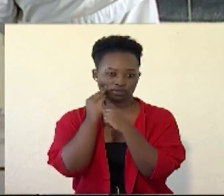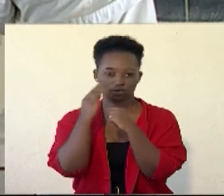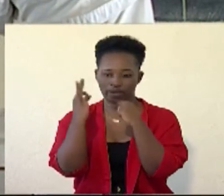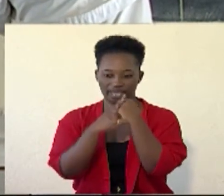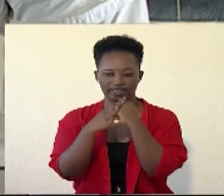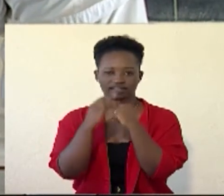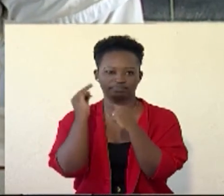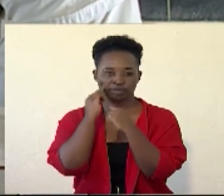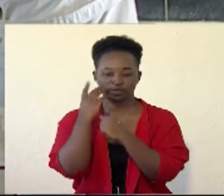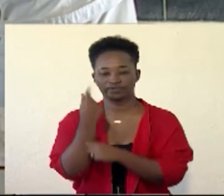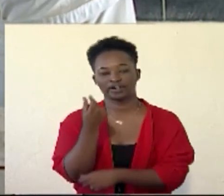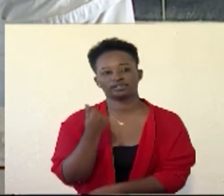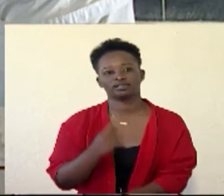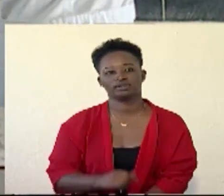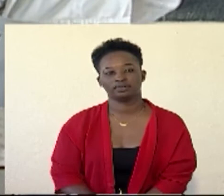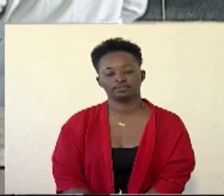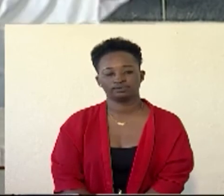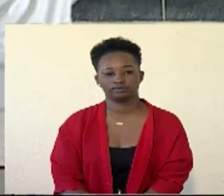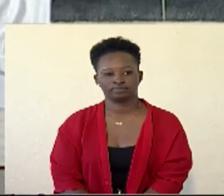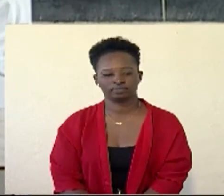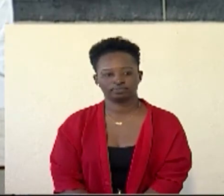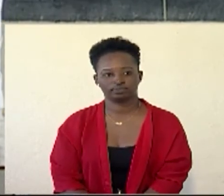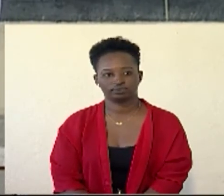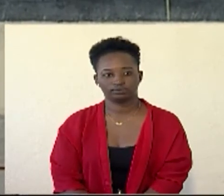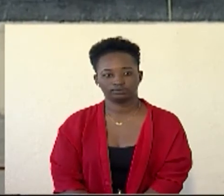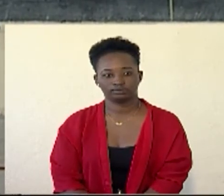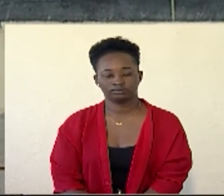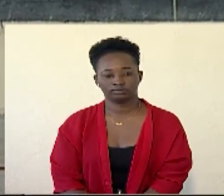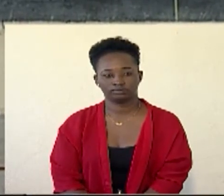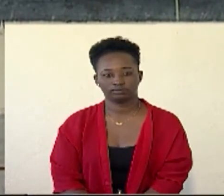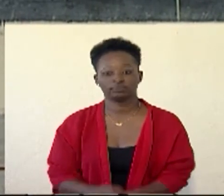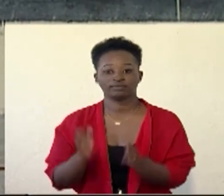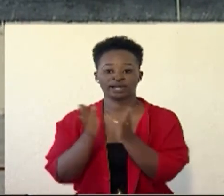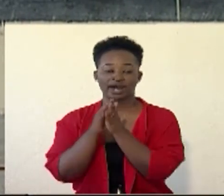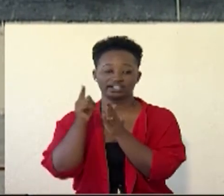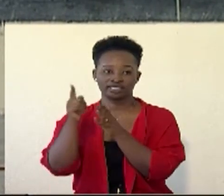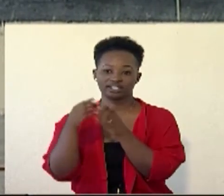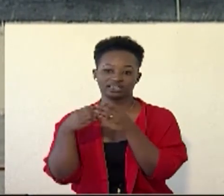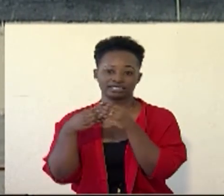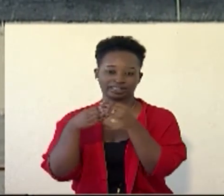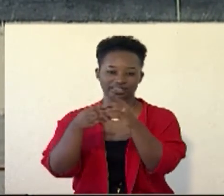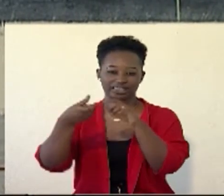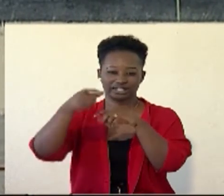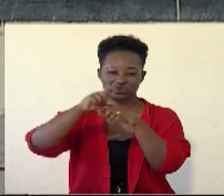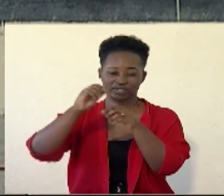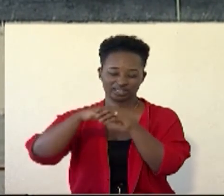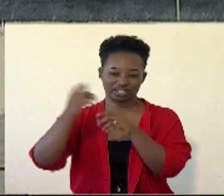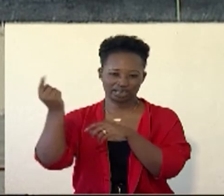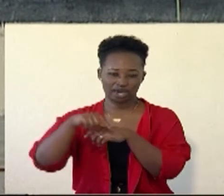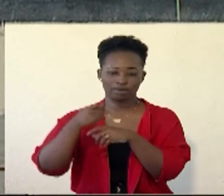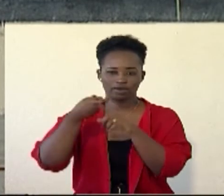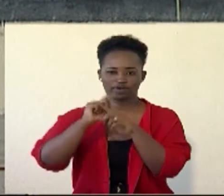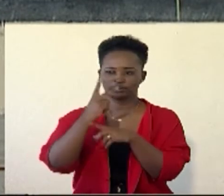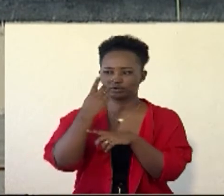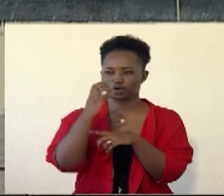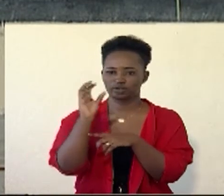billion. Expenditure 2 is 8 million. And this led to an increase in income from 200